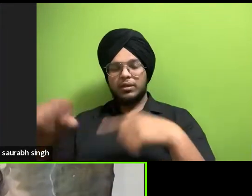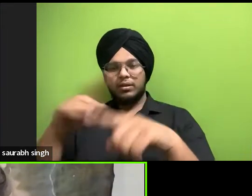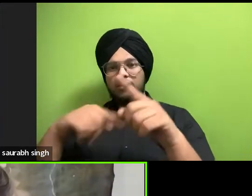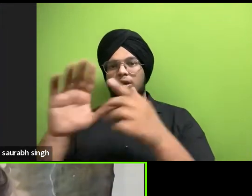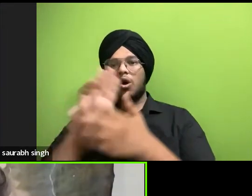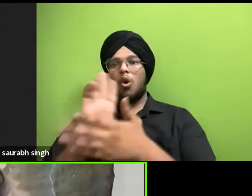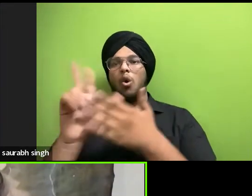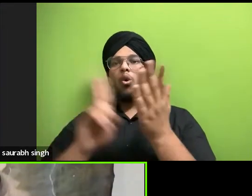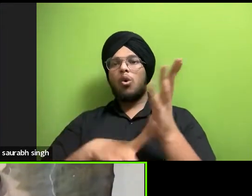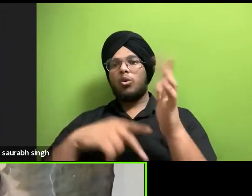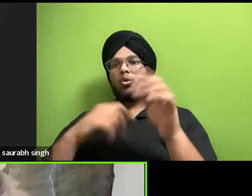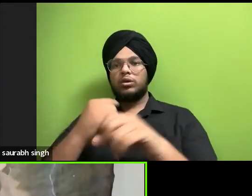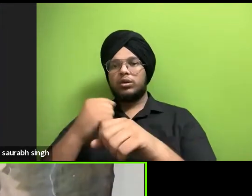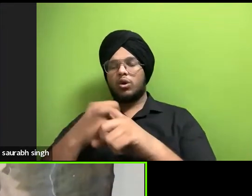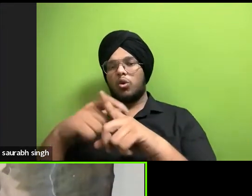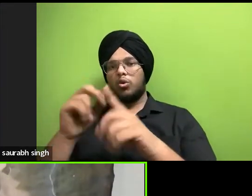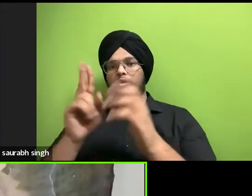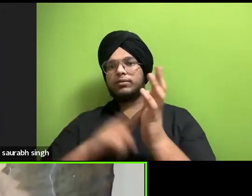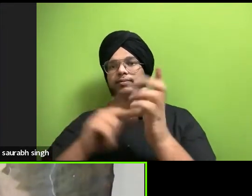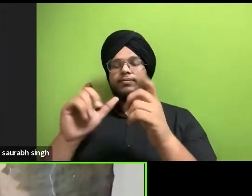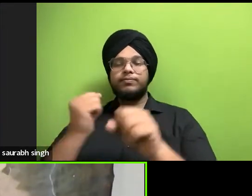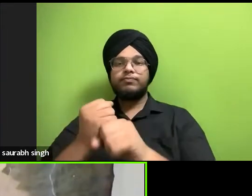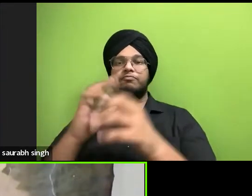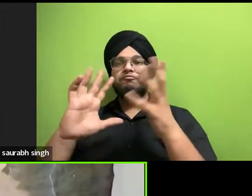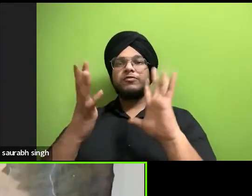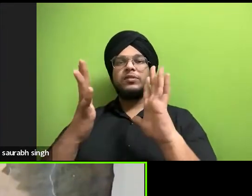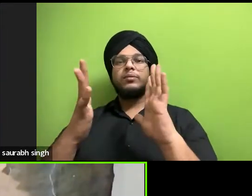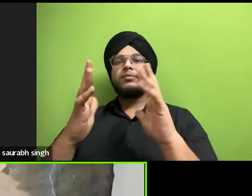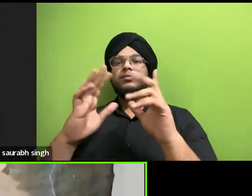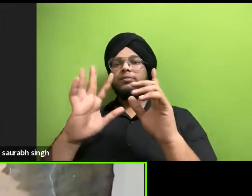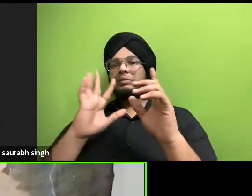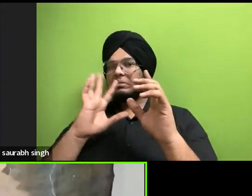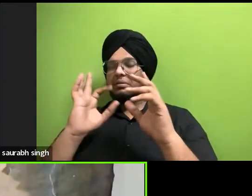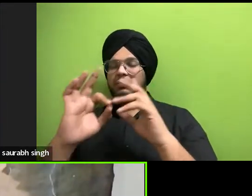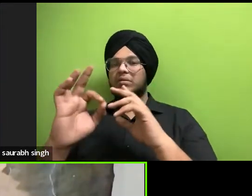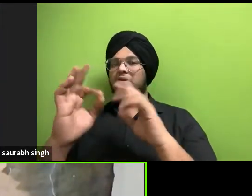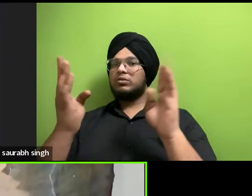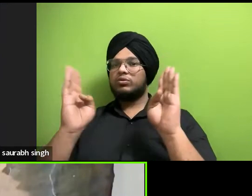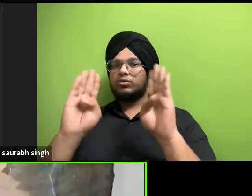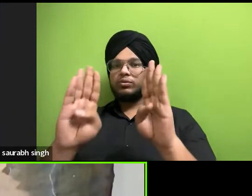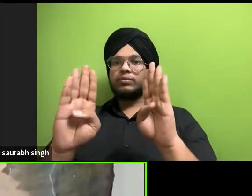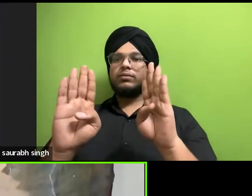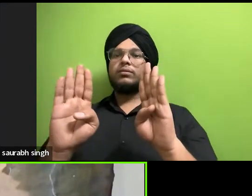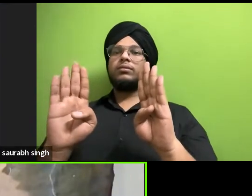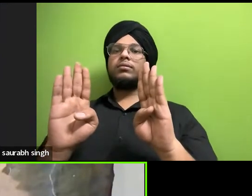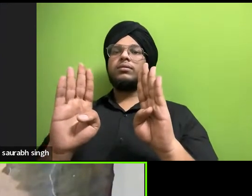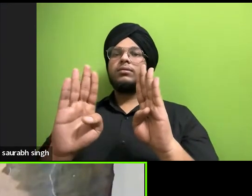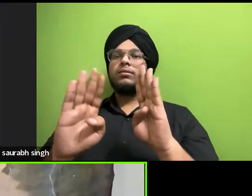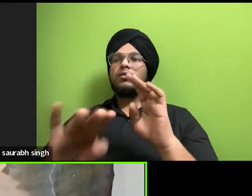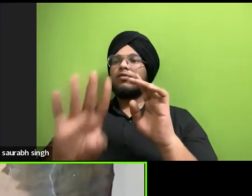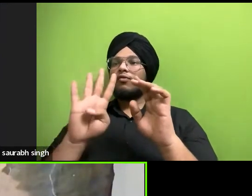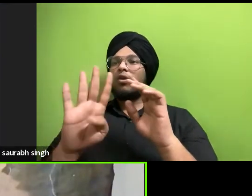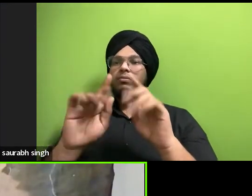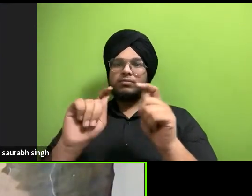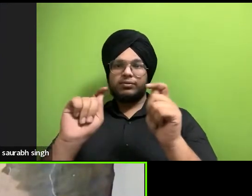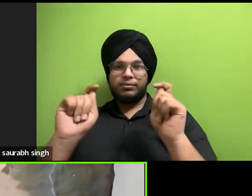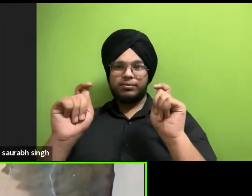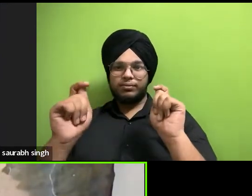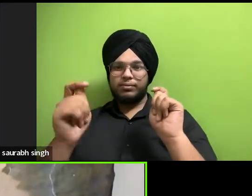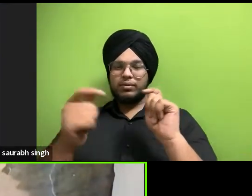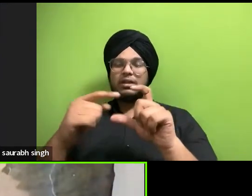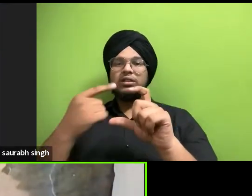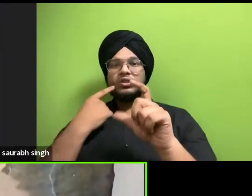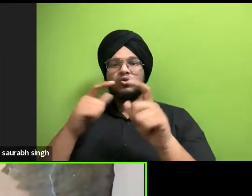Kong made M+, which is exactly that, because the formation of their institution